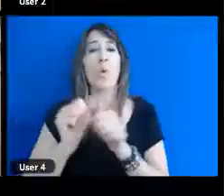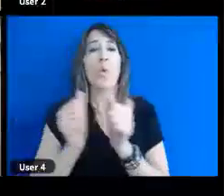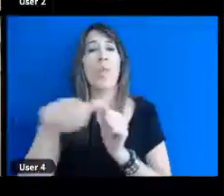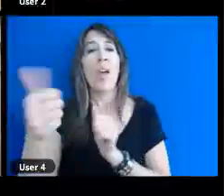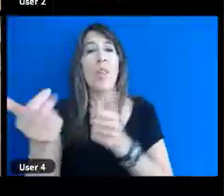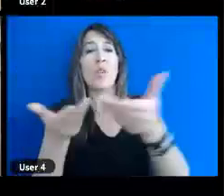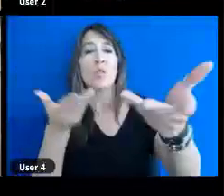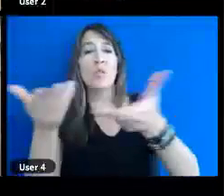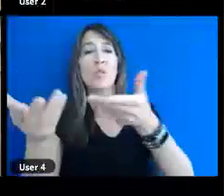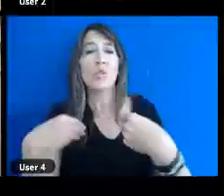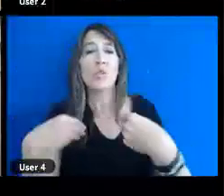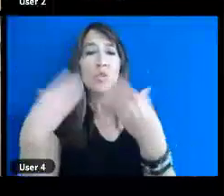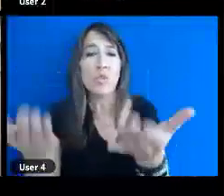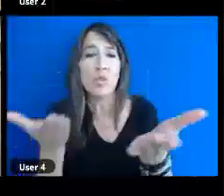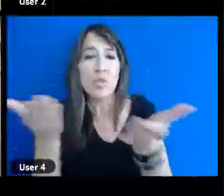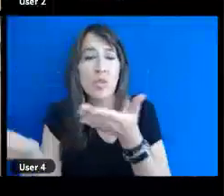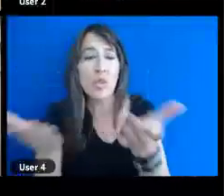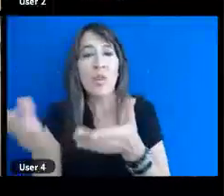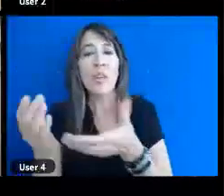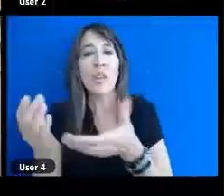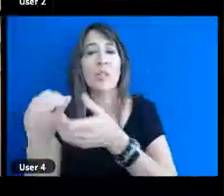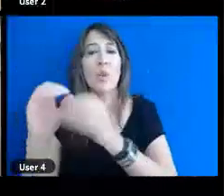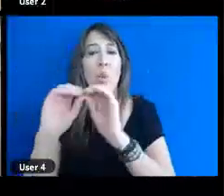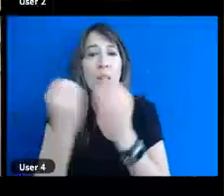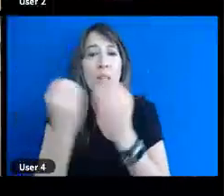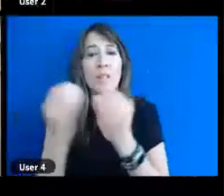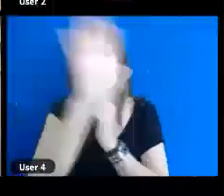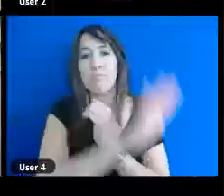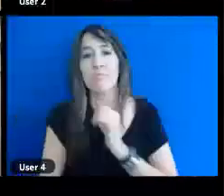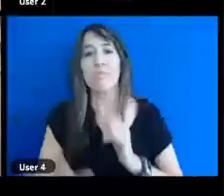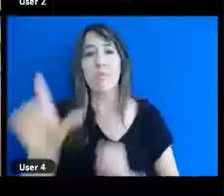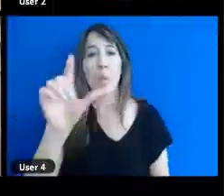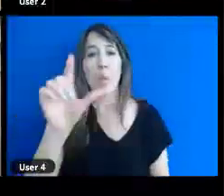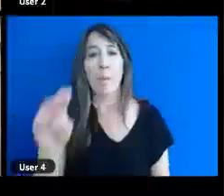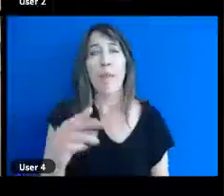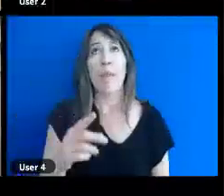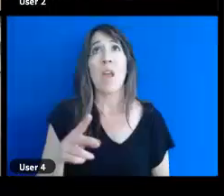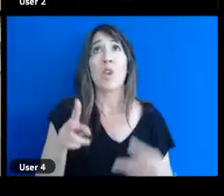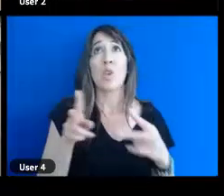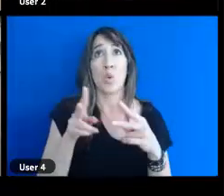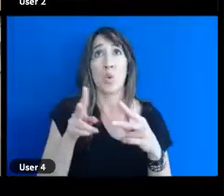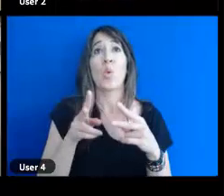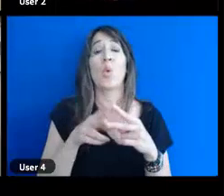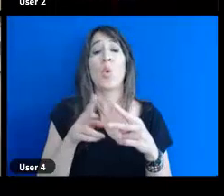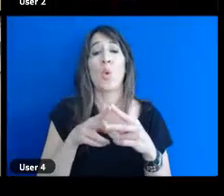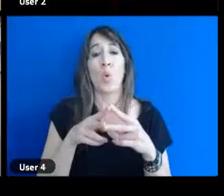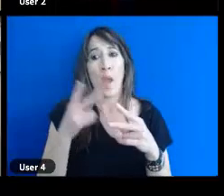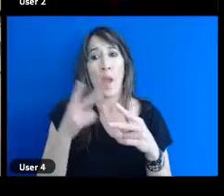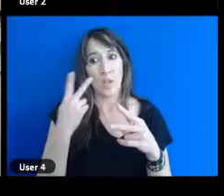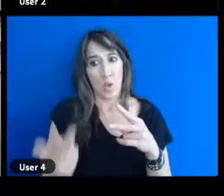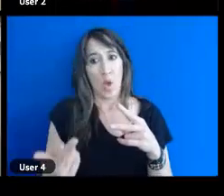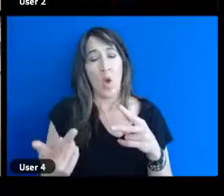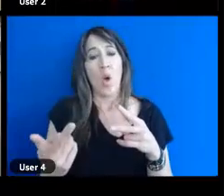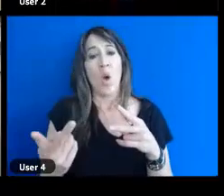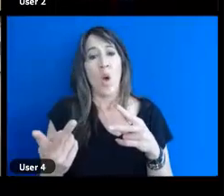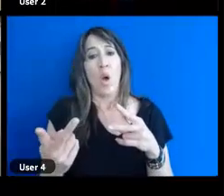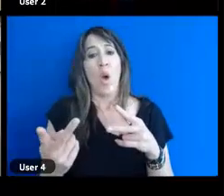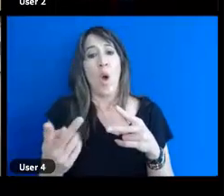developing candidate pipelines. Work with some of the service organizations in the Lower Mainland. I think we've got two really